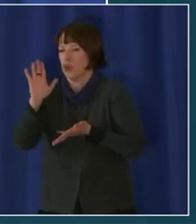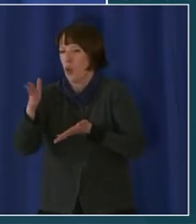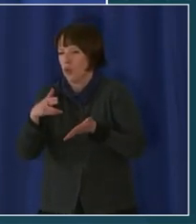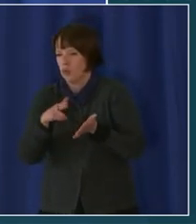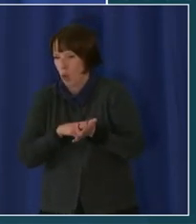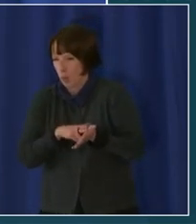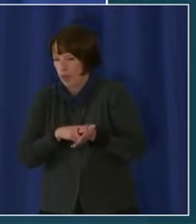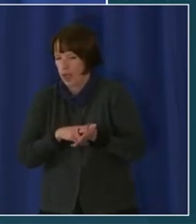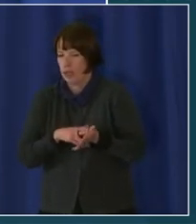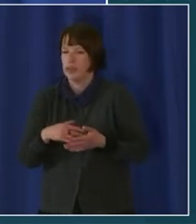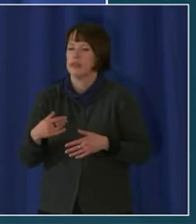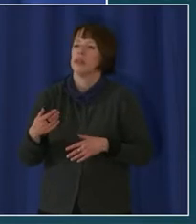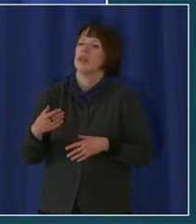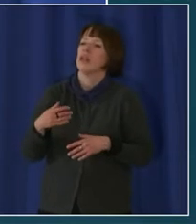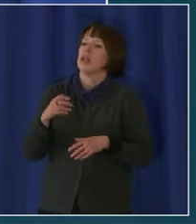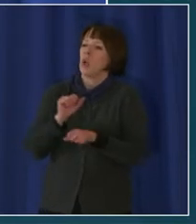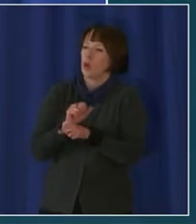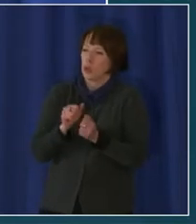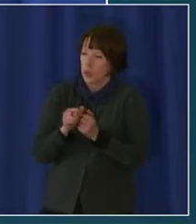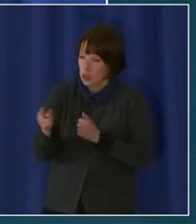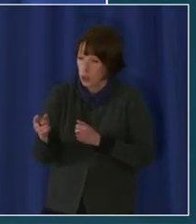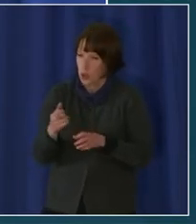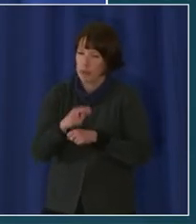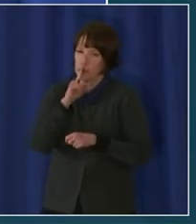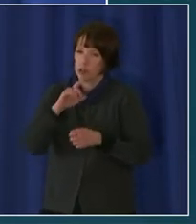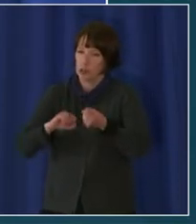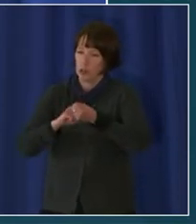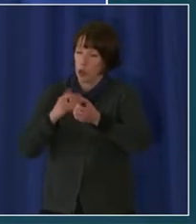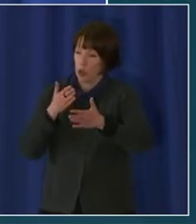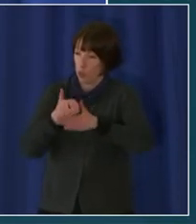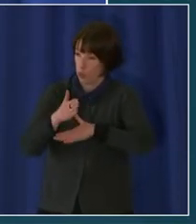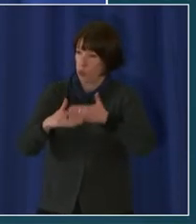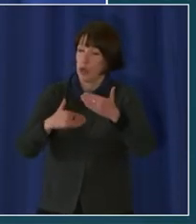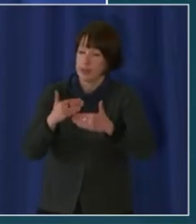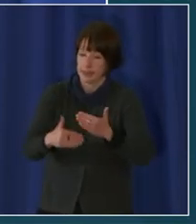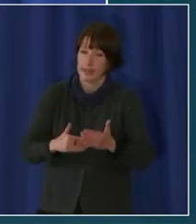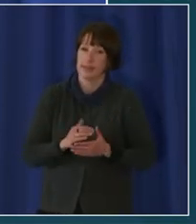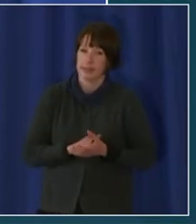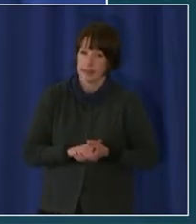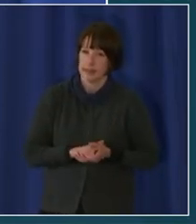work with you, connect with your homeschool, and we'll make sure that you're supported through the process.